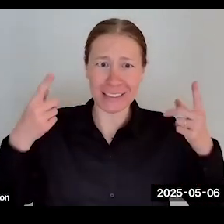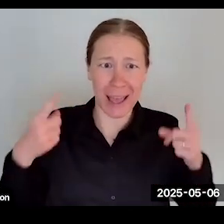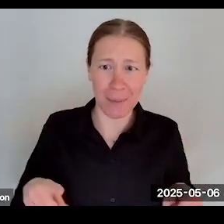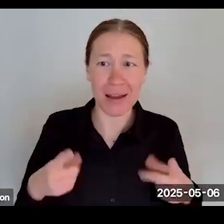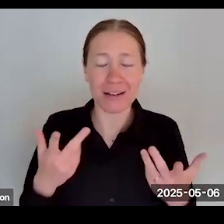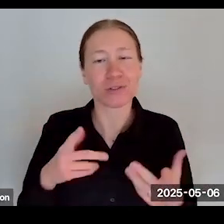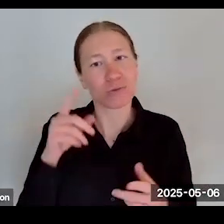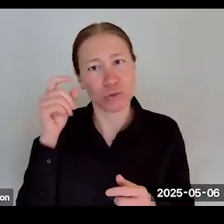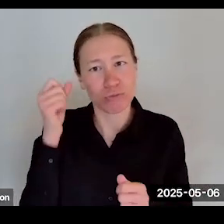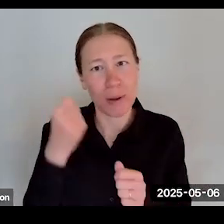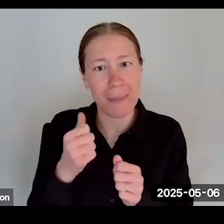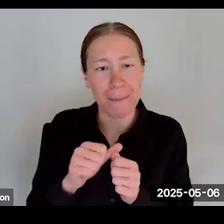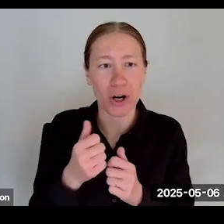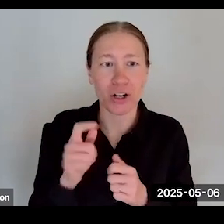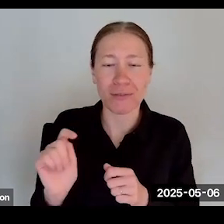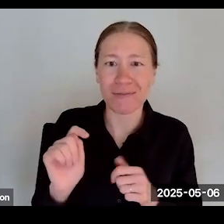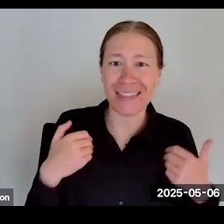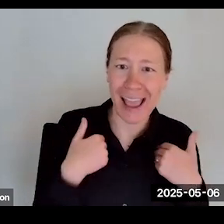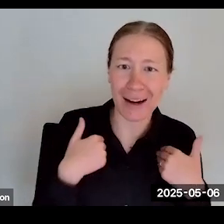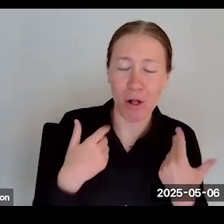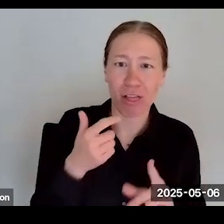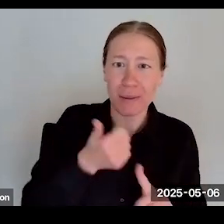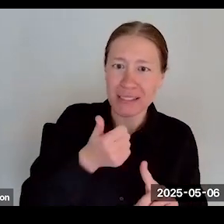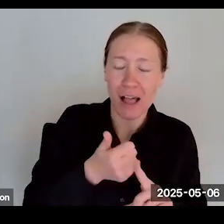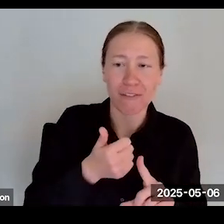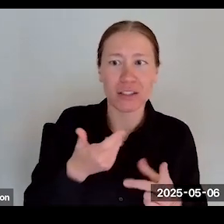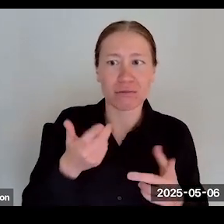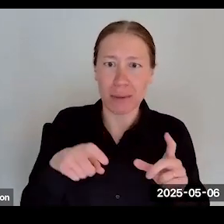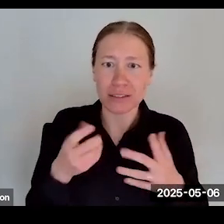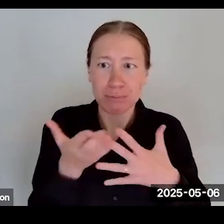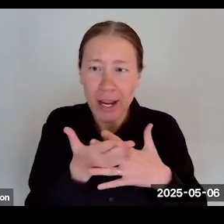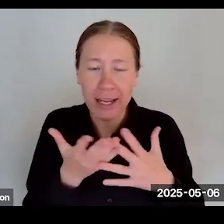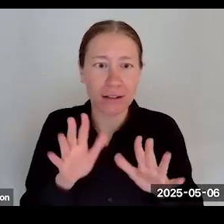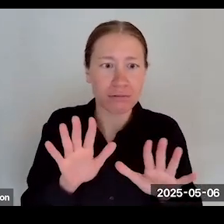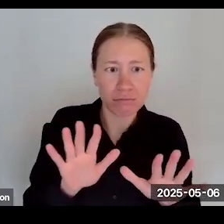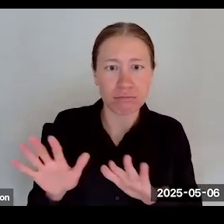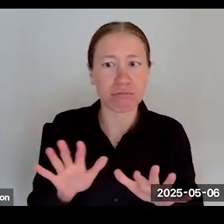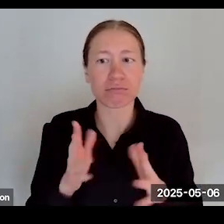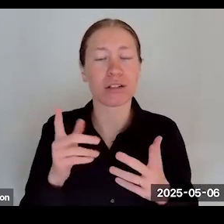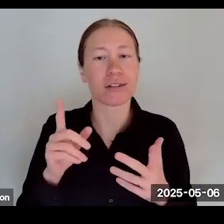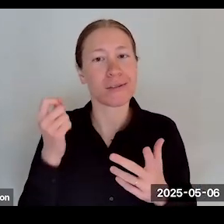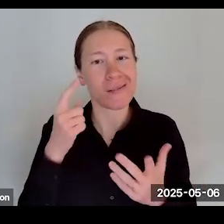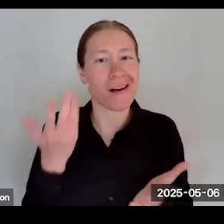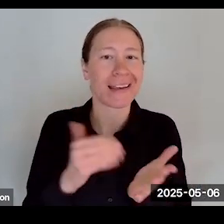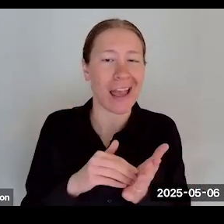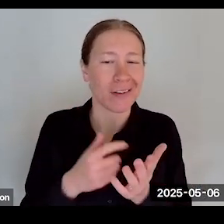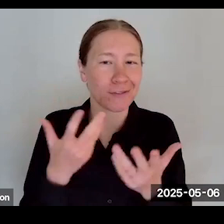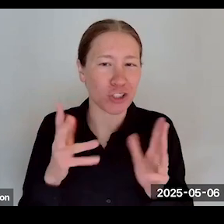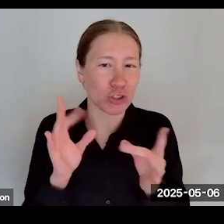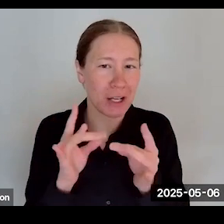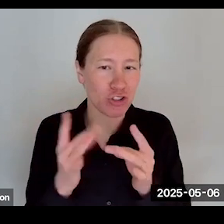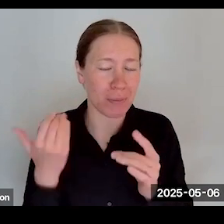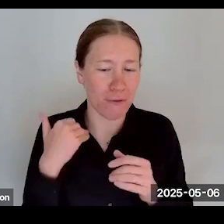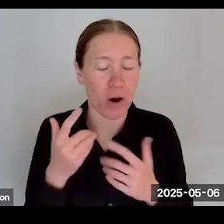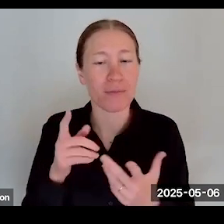in mind that the handler still needs to have control of their animal. As mentioned before, service animals need to be housebroken. There should also